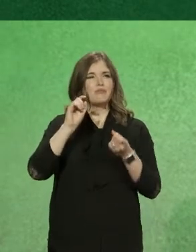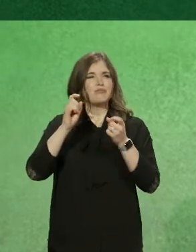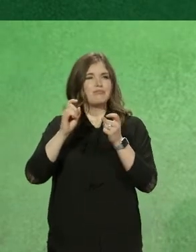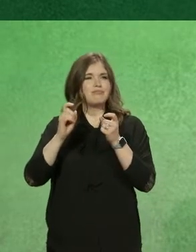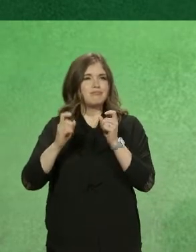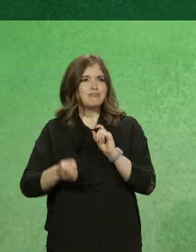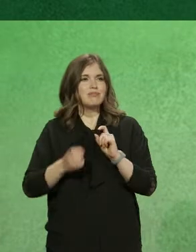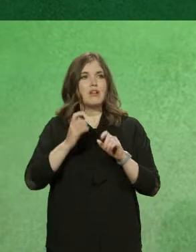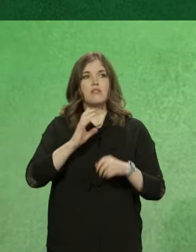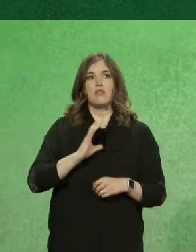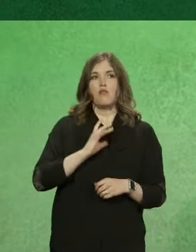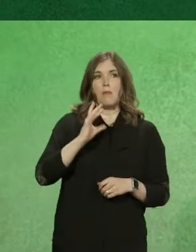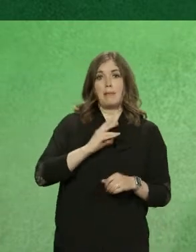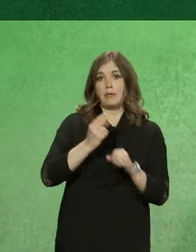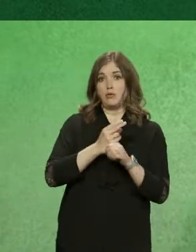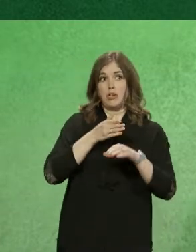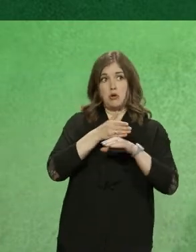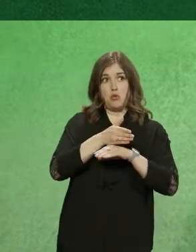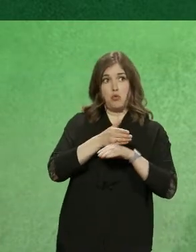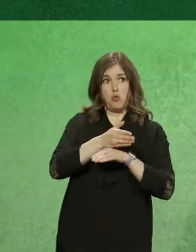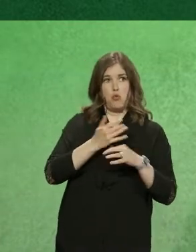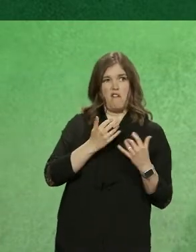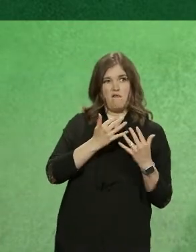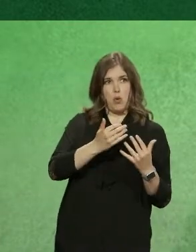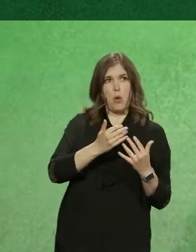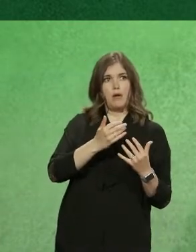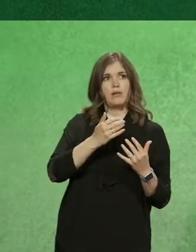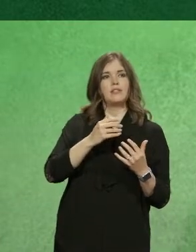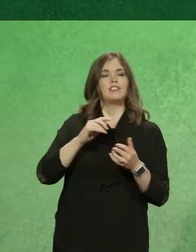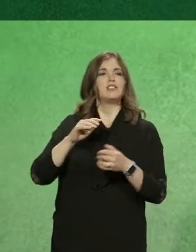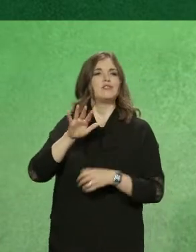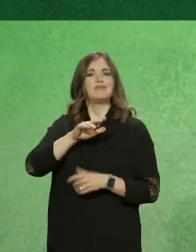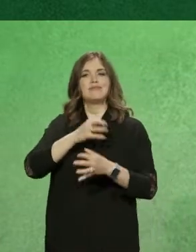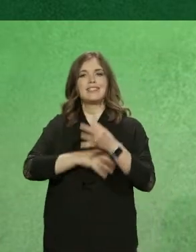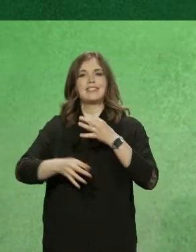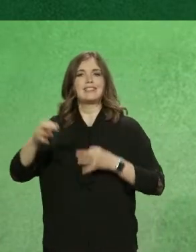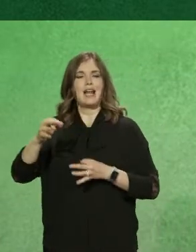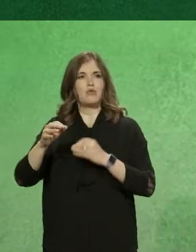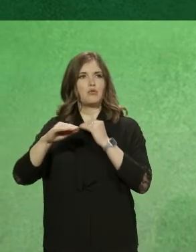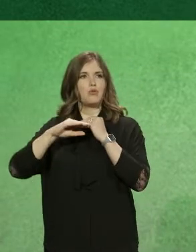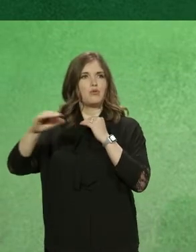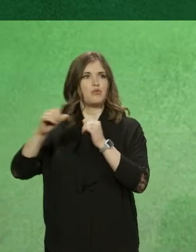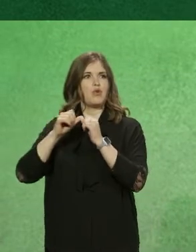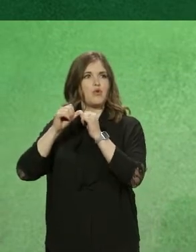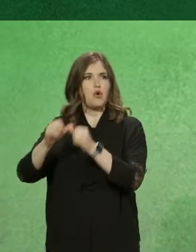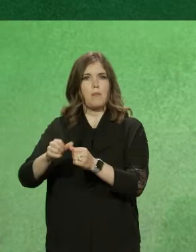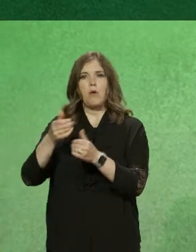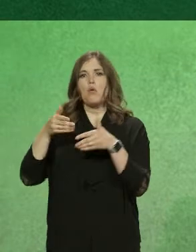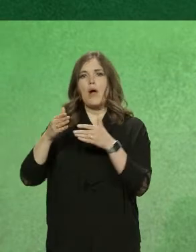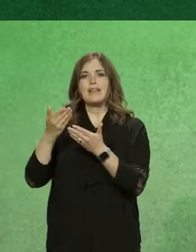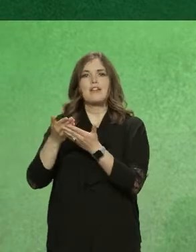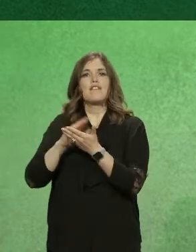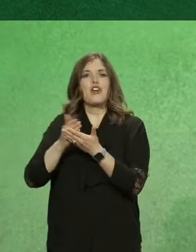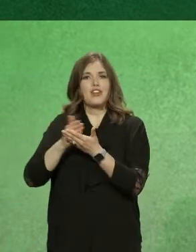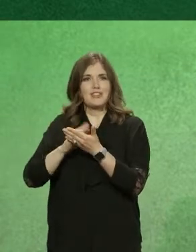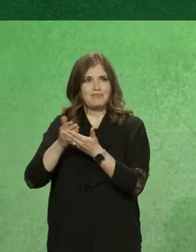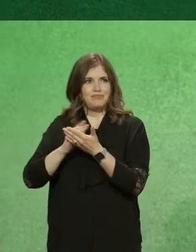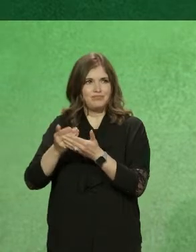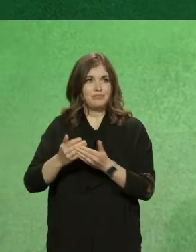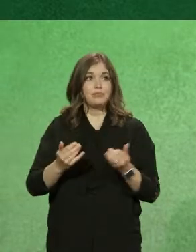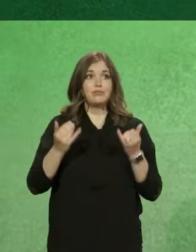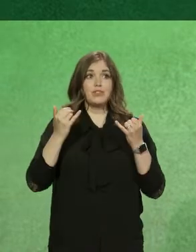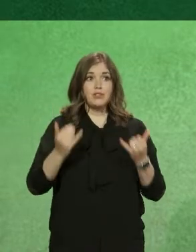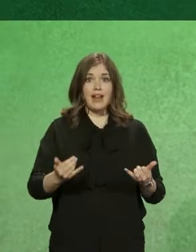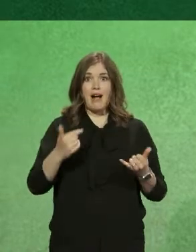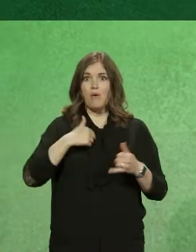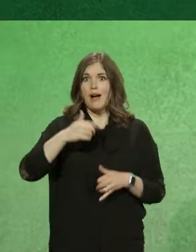the formality of using wood fuel to renewable and sustainable ways of cooking. It's time I presented